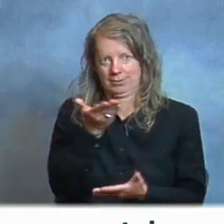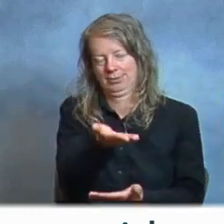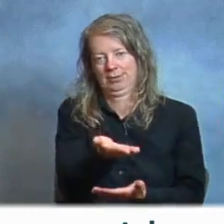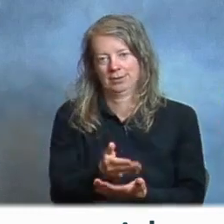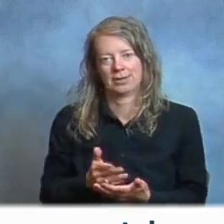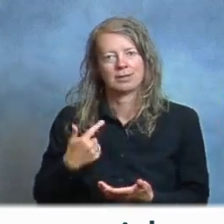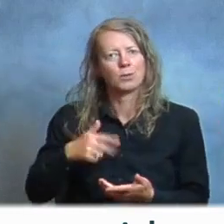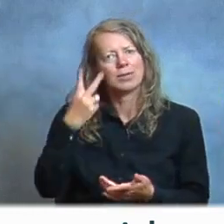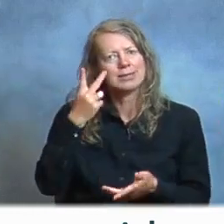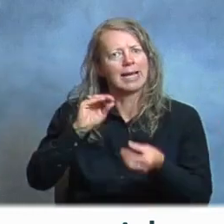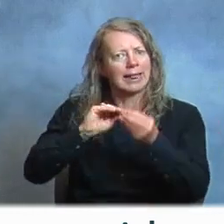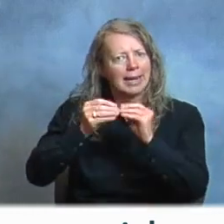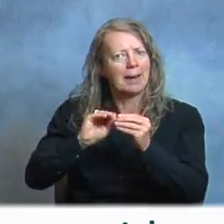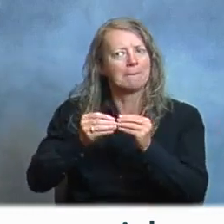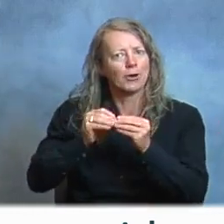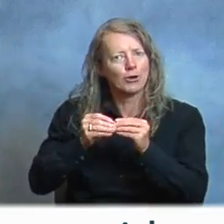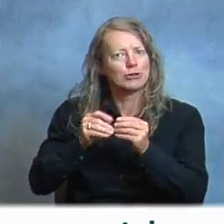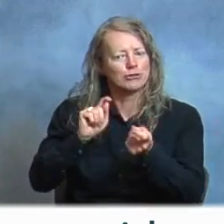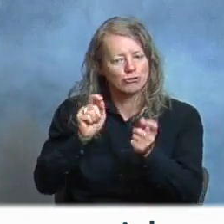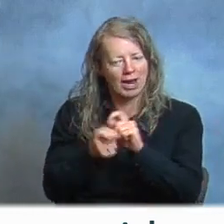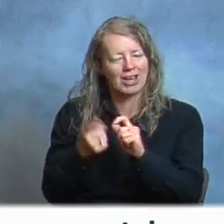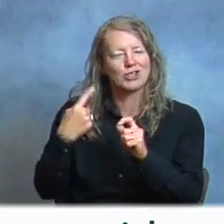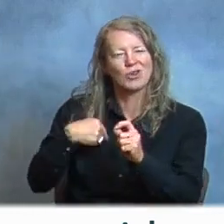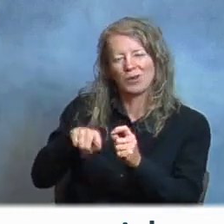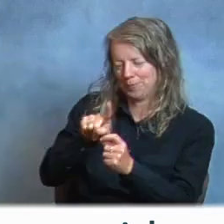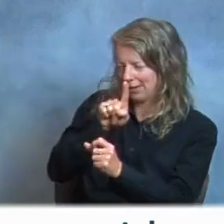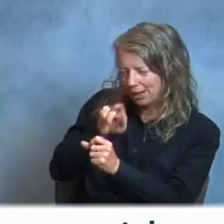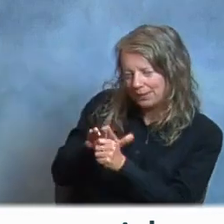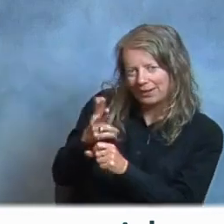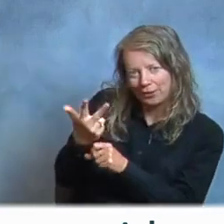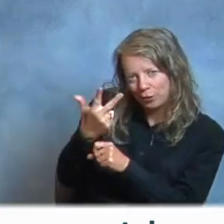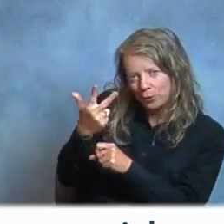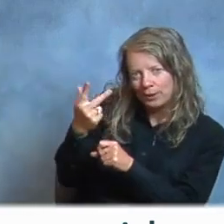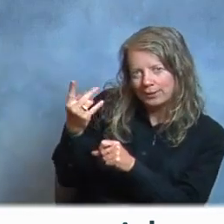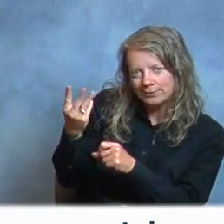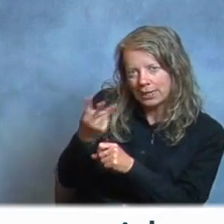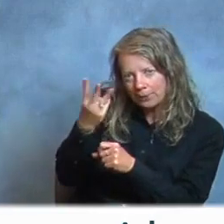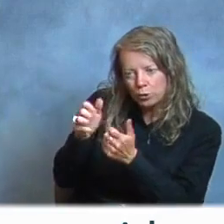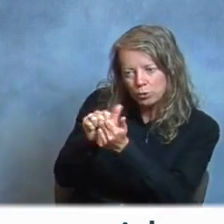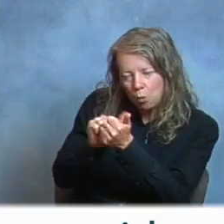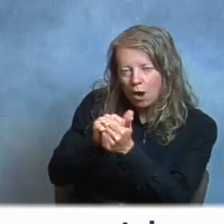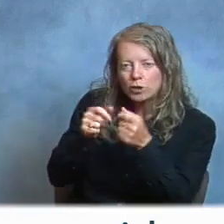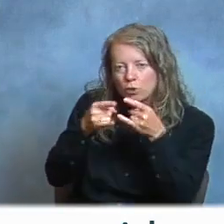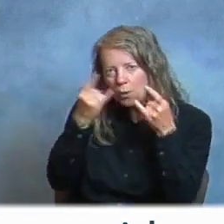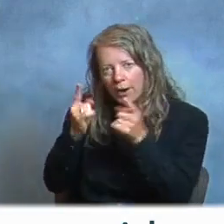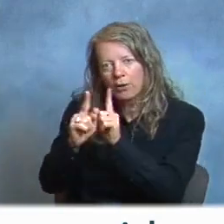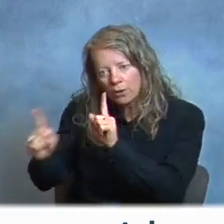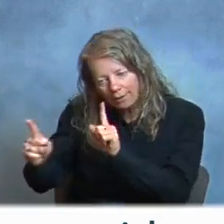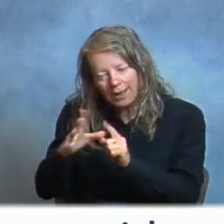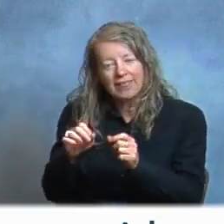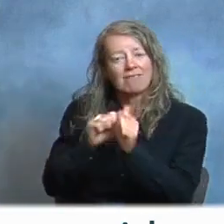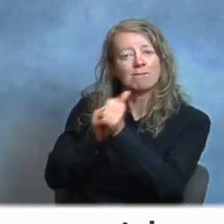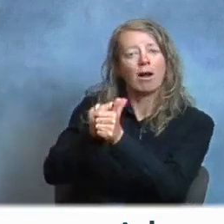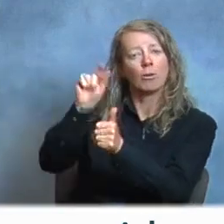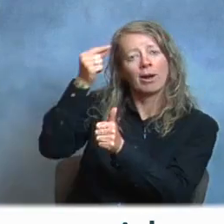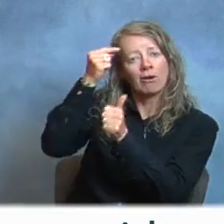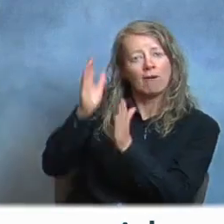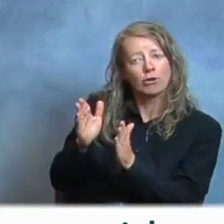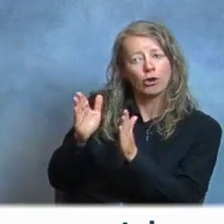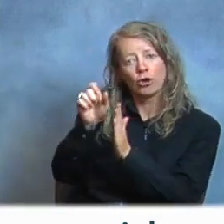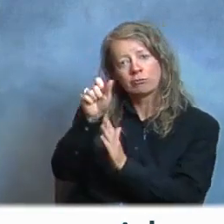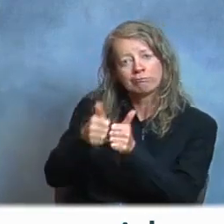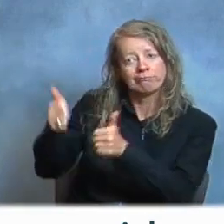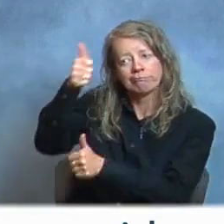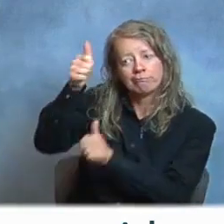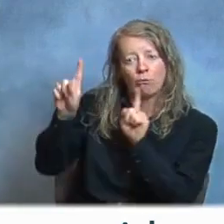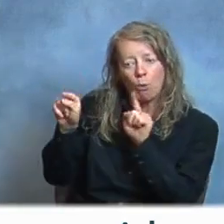metrics change, from our commitment to the three W's, compliance to the executive orders, and now with reaching throughout our county to